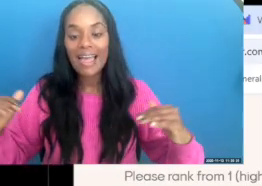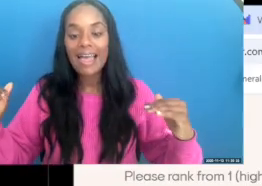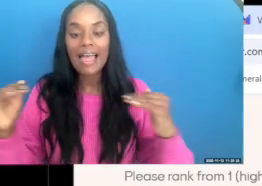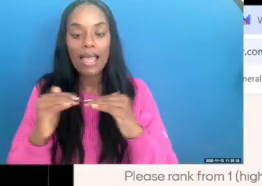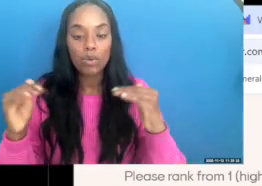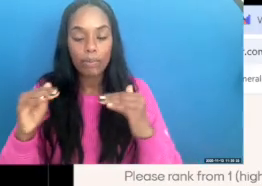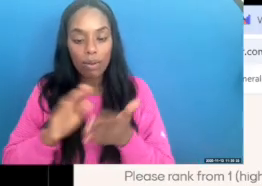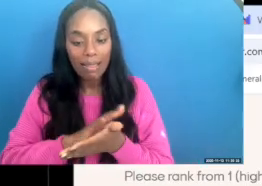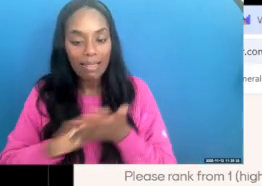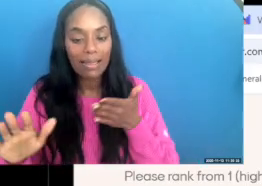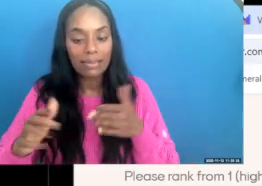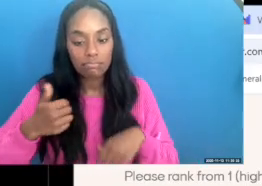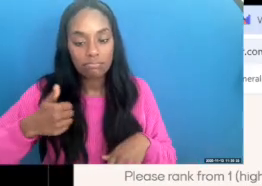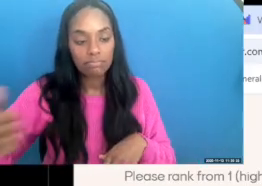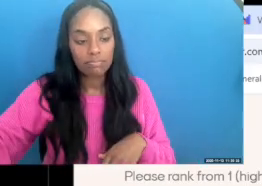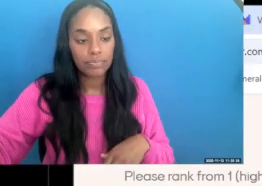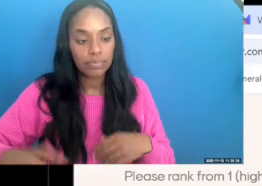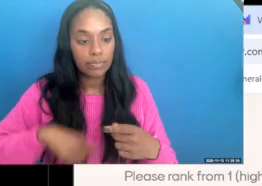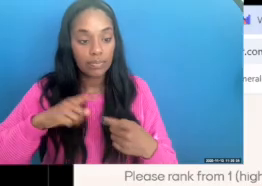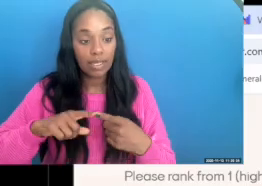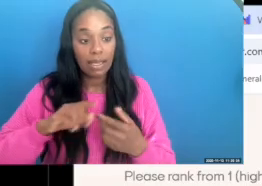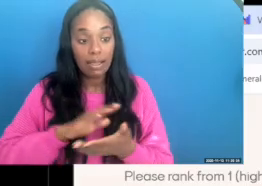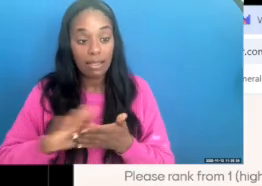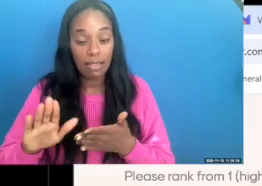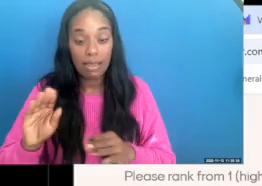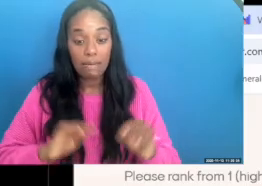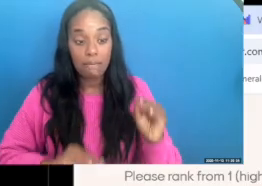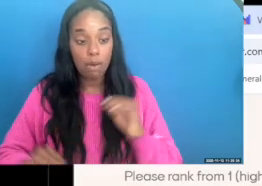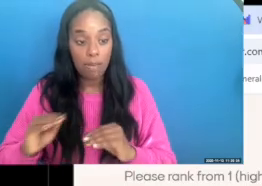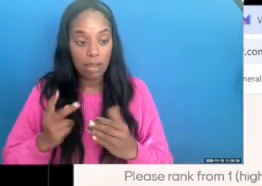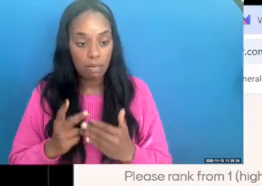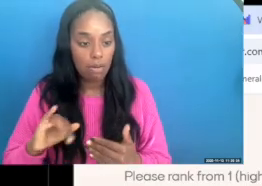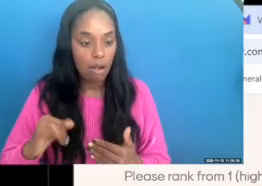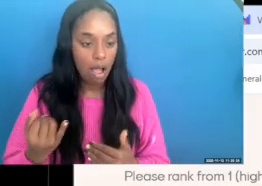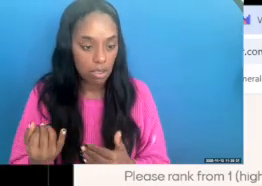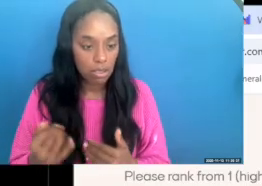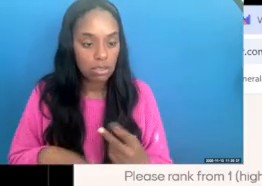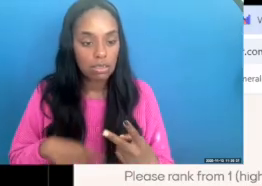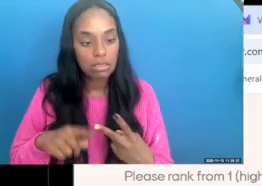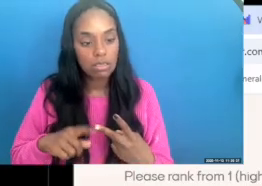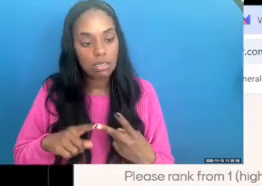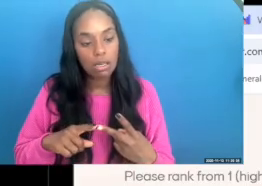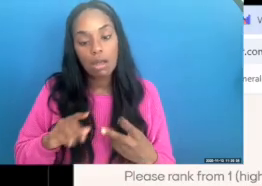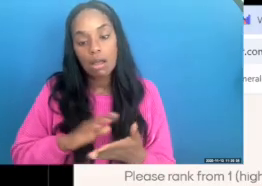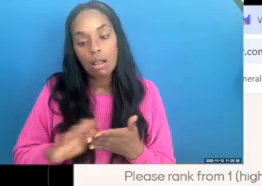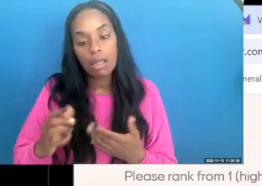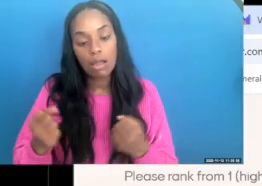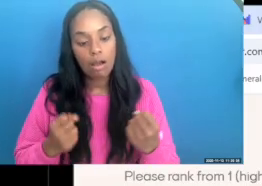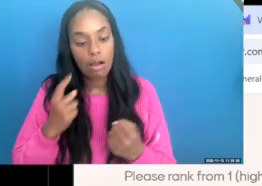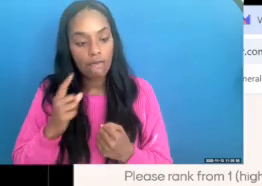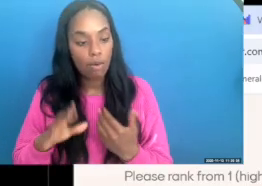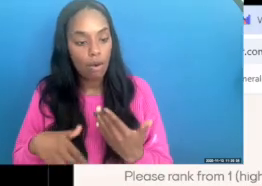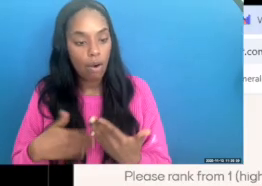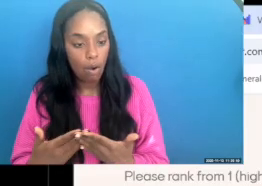funding first to best advance equitable clean transportation? Clean